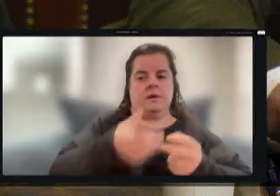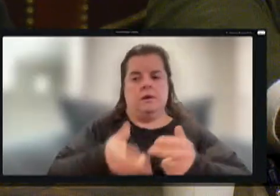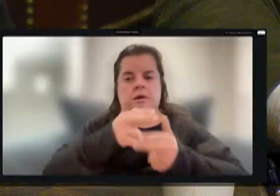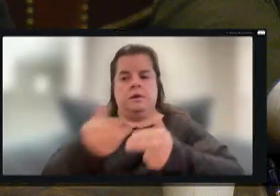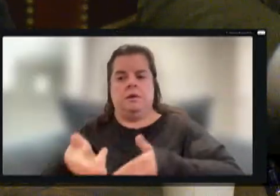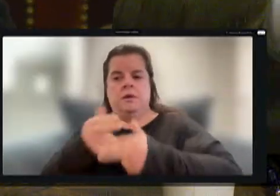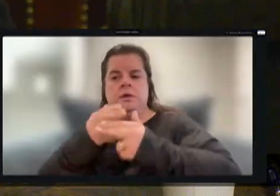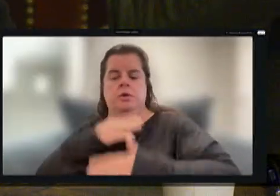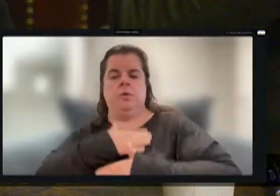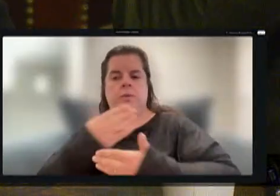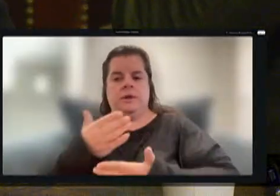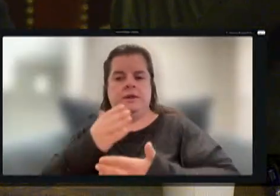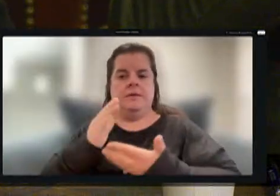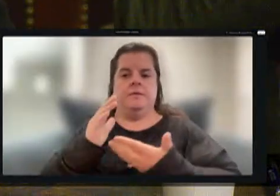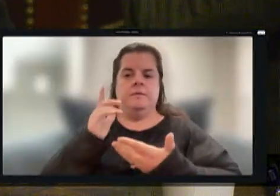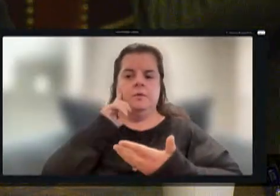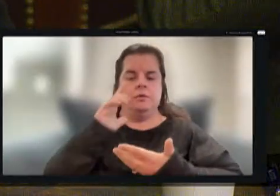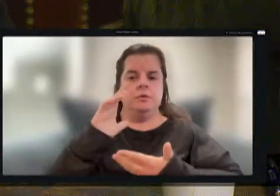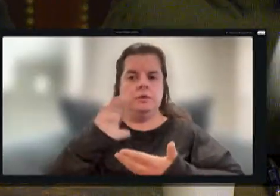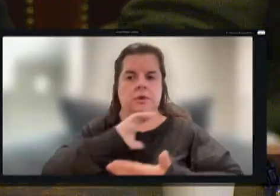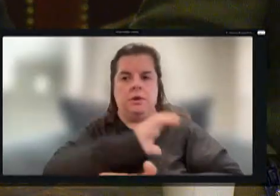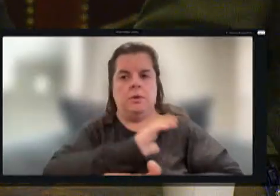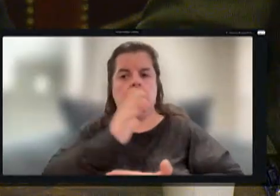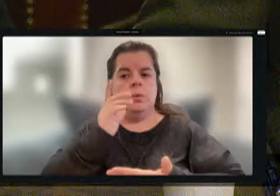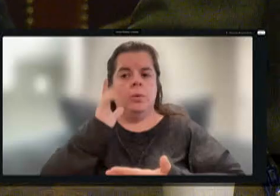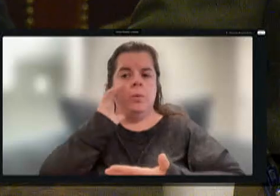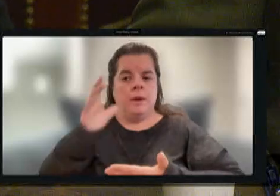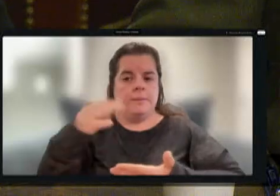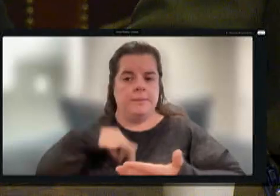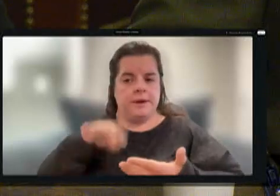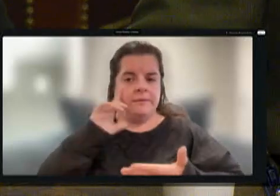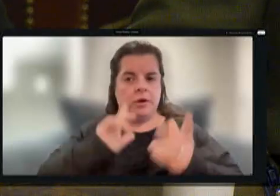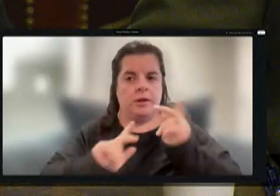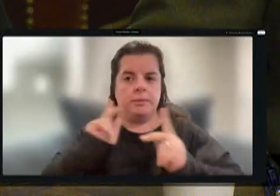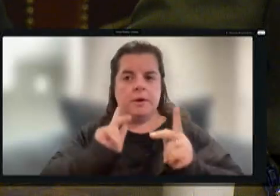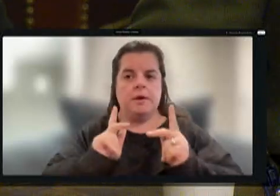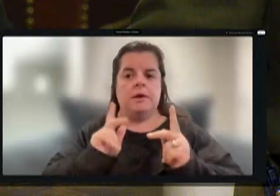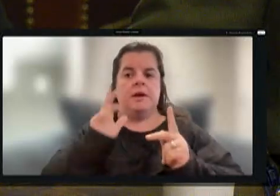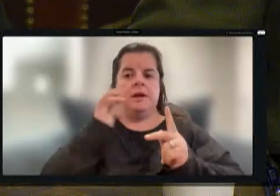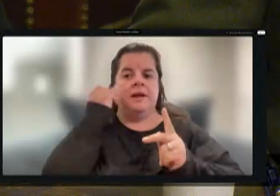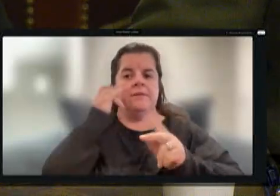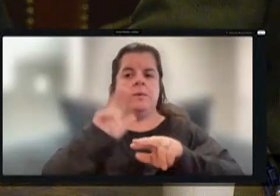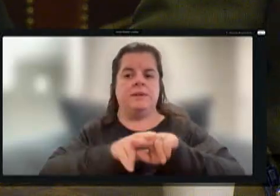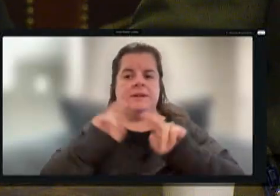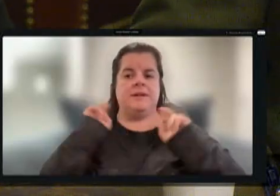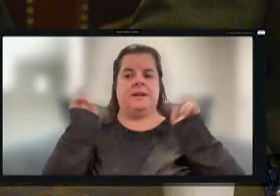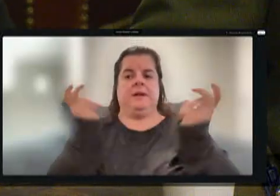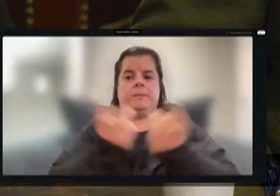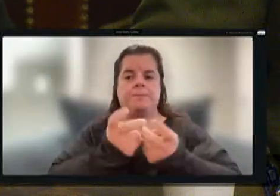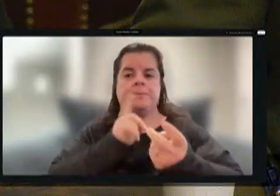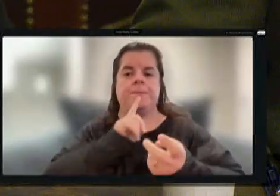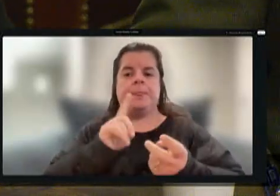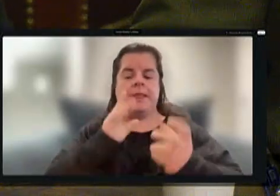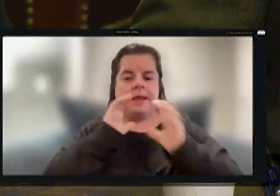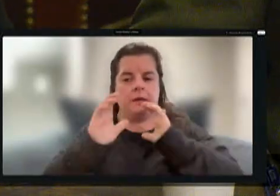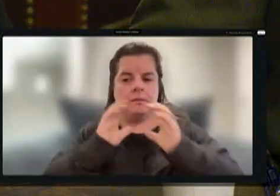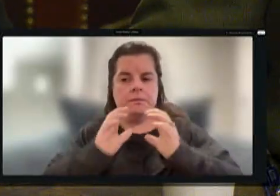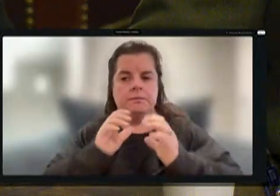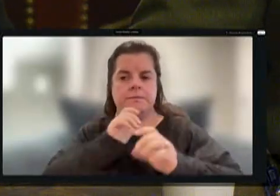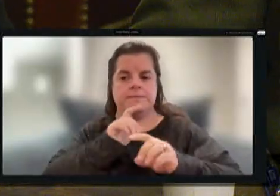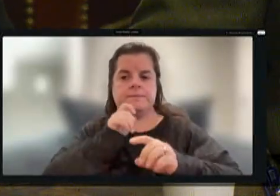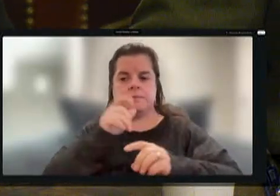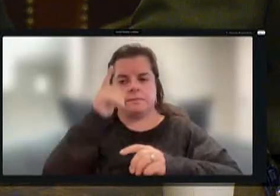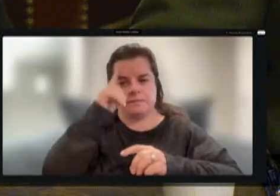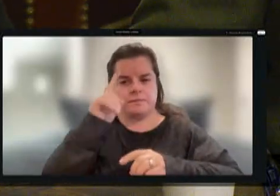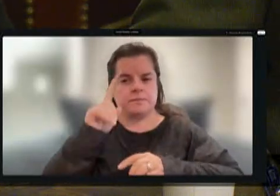sorts of things. And I really think what would be beneficial for the public is if we all sat down and had some real conversations. And I don't think that they should be